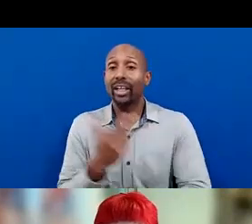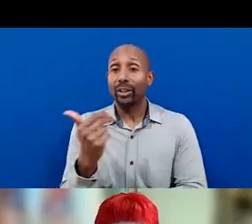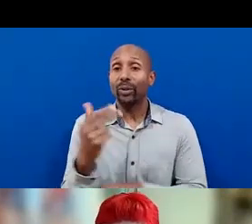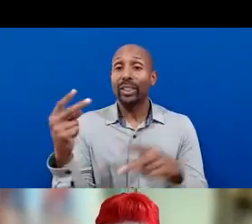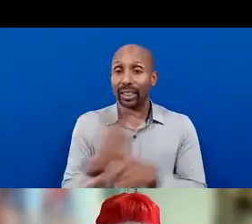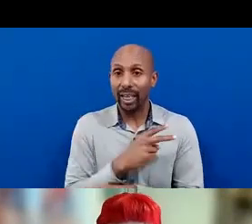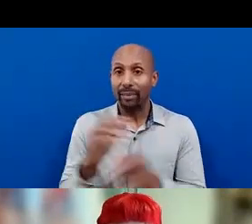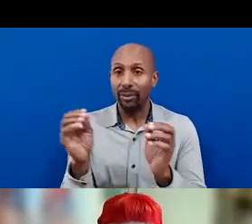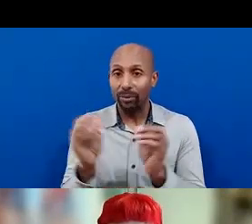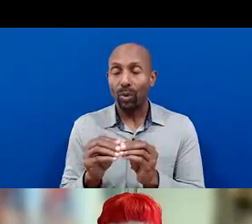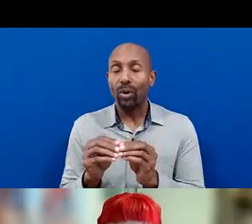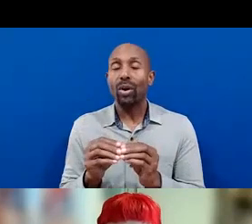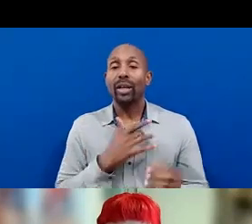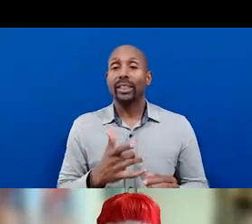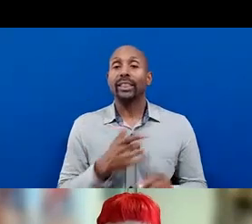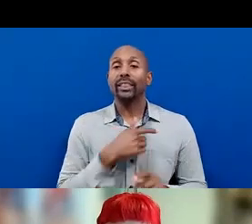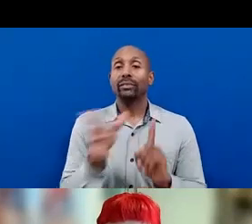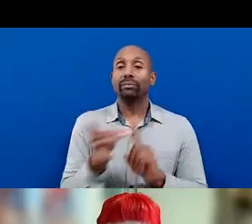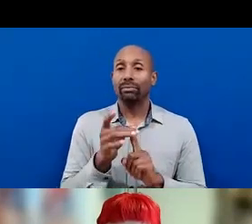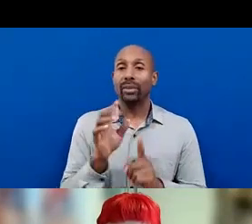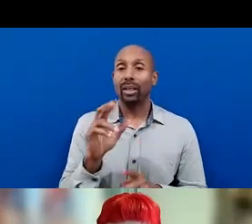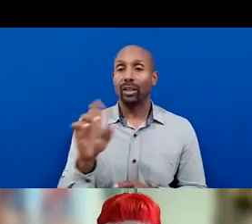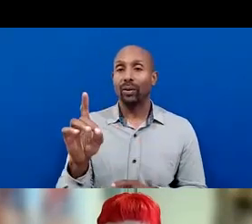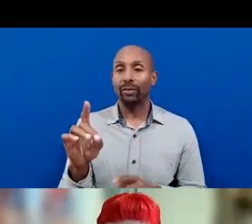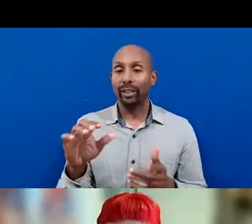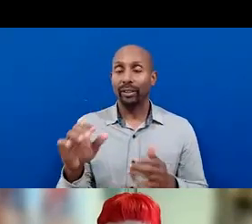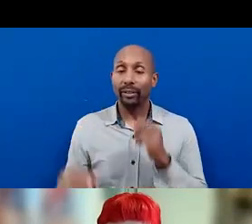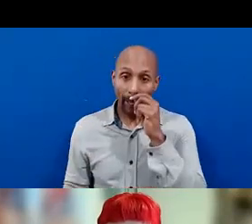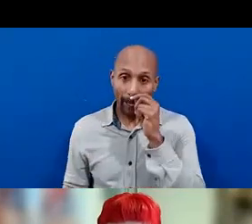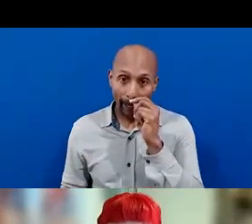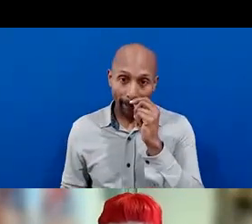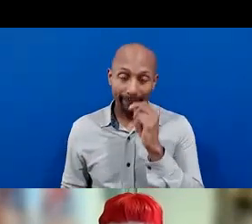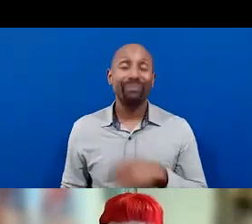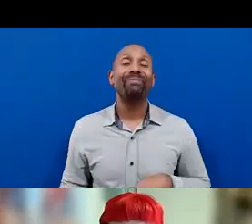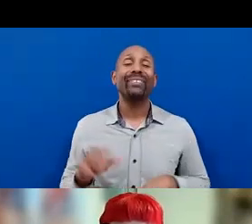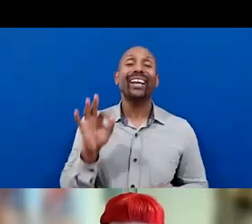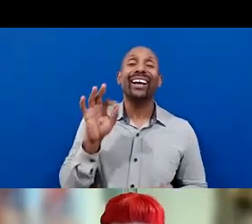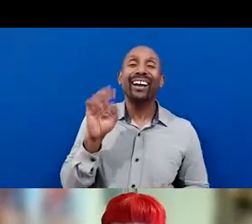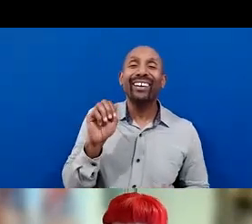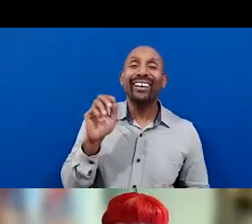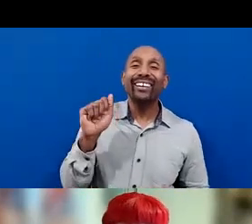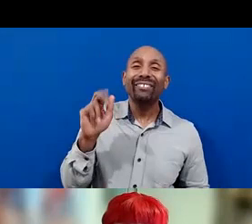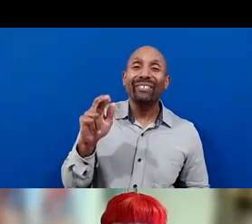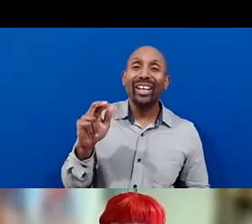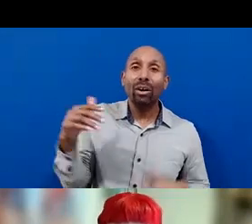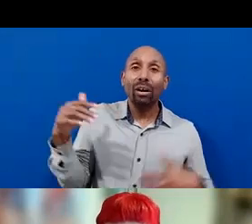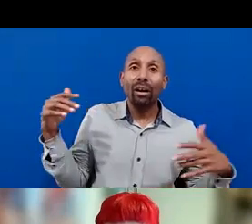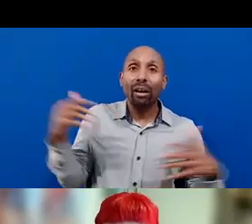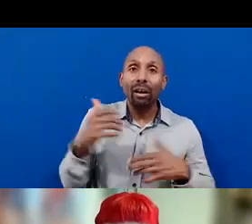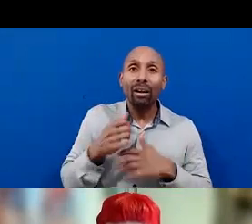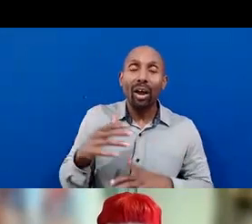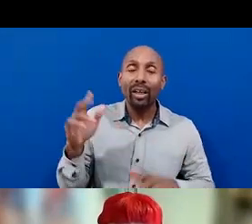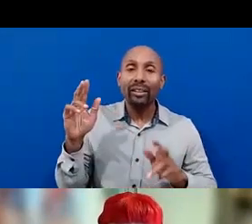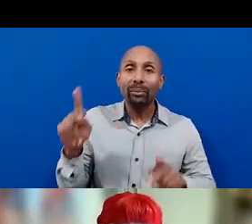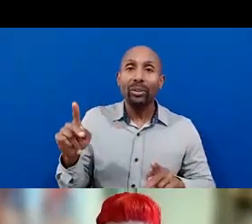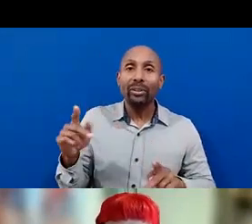fear education. So this is not about fear education. Fear education does not work. You can't scare someone to